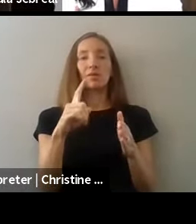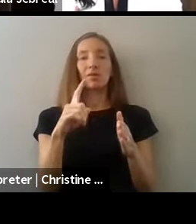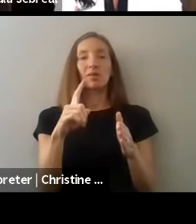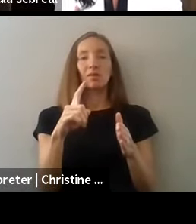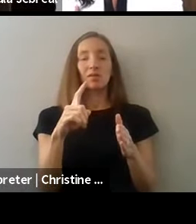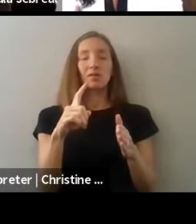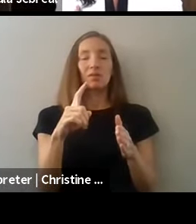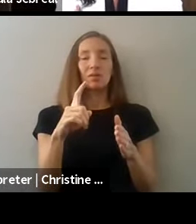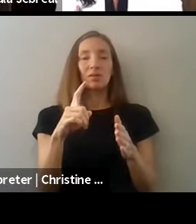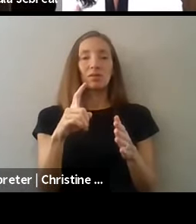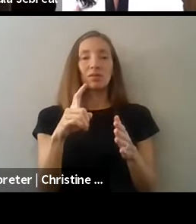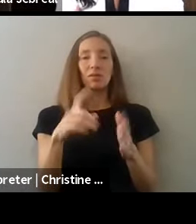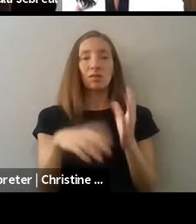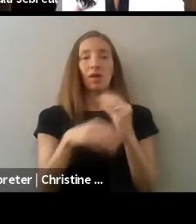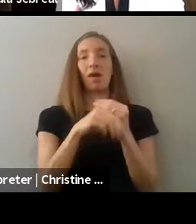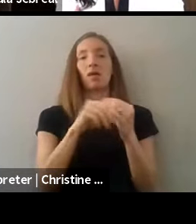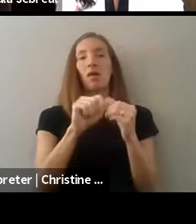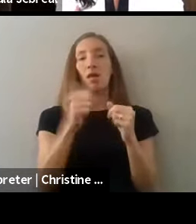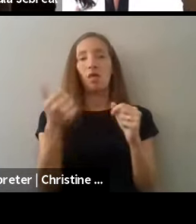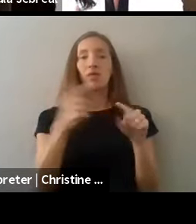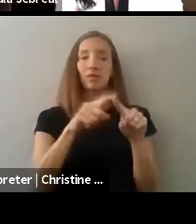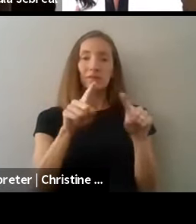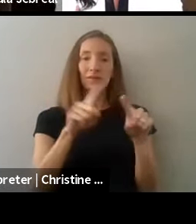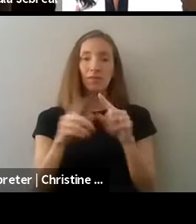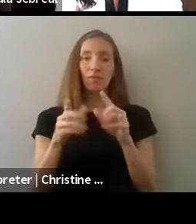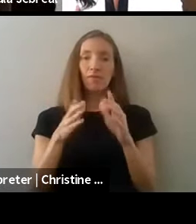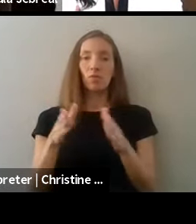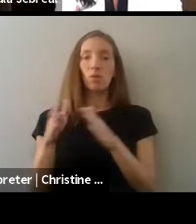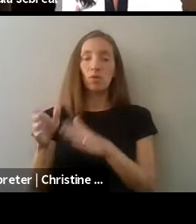different forms of discrimination. And